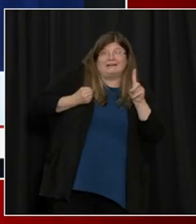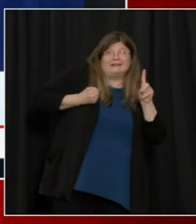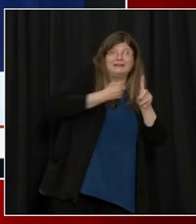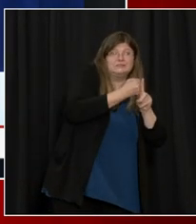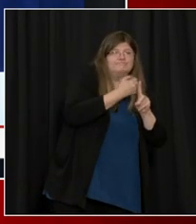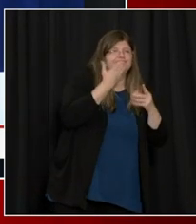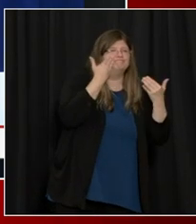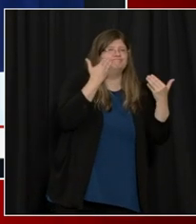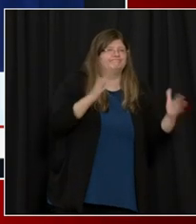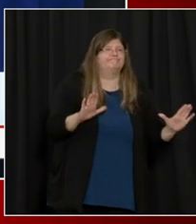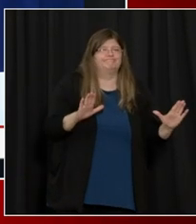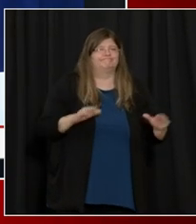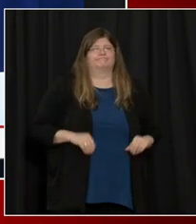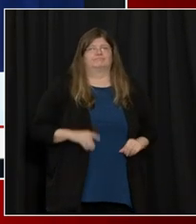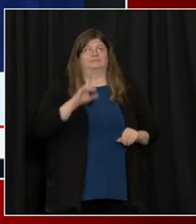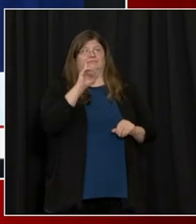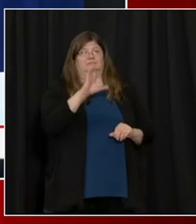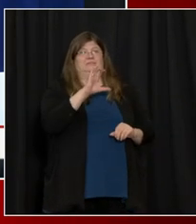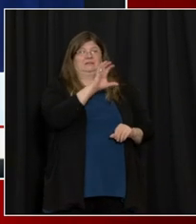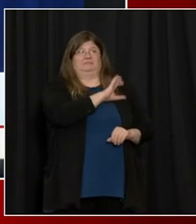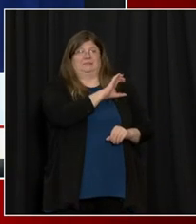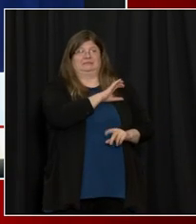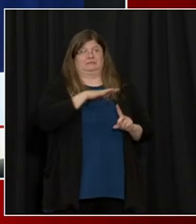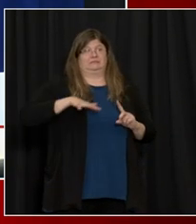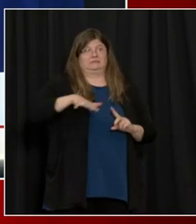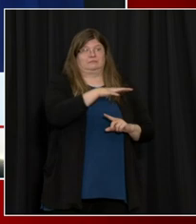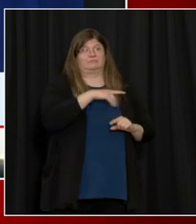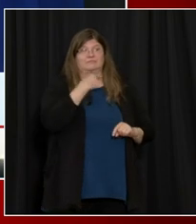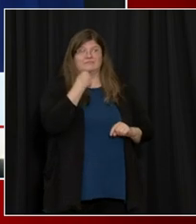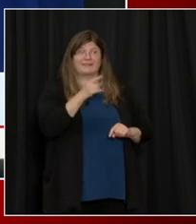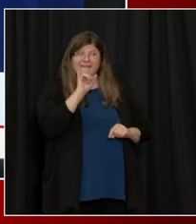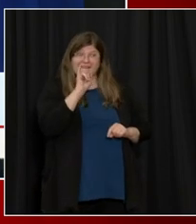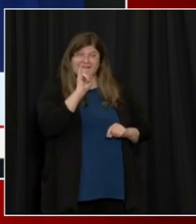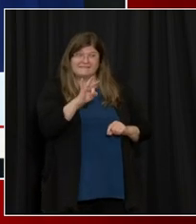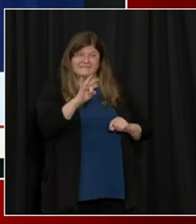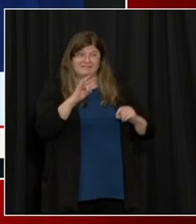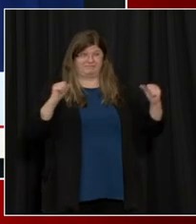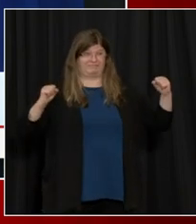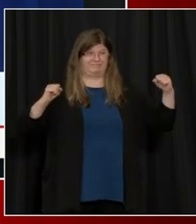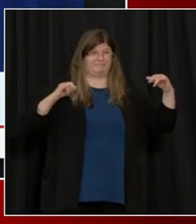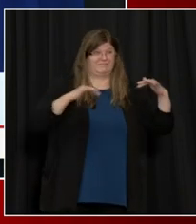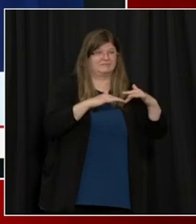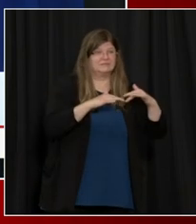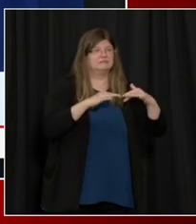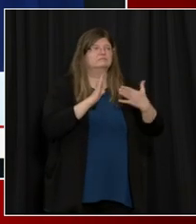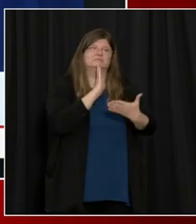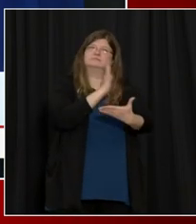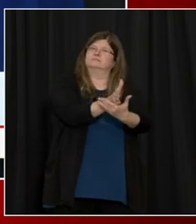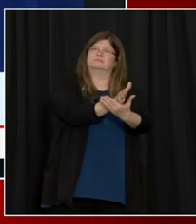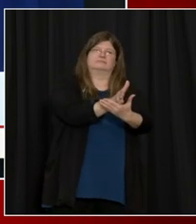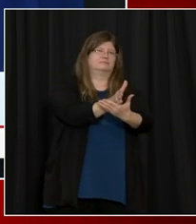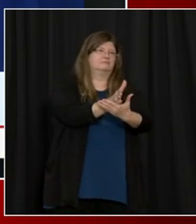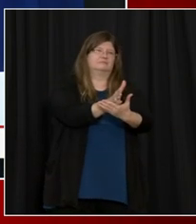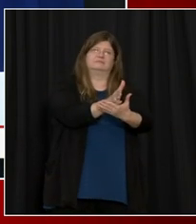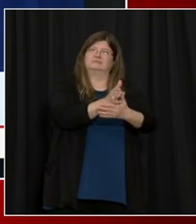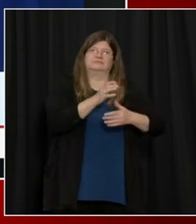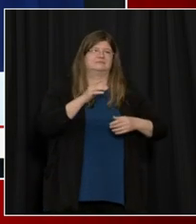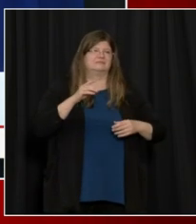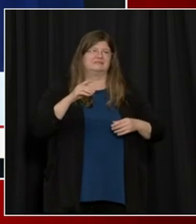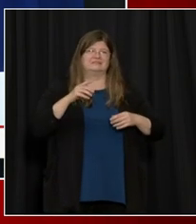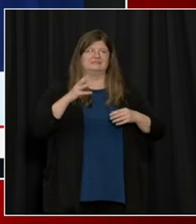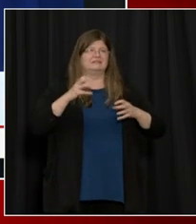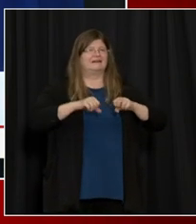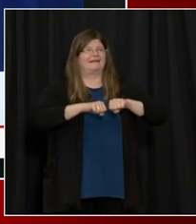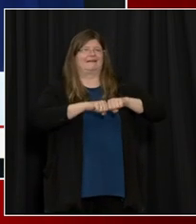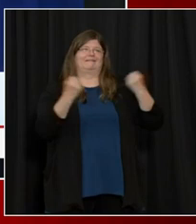asked to intervene in inappropriate social gatherings that go against the mayor's order, and we're going to continue to do that.